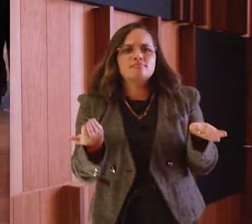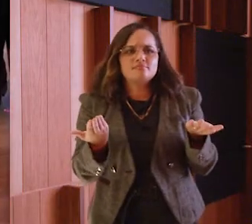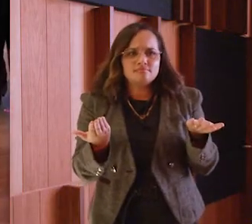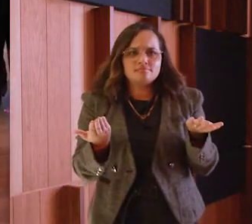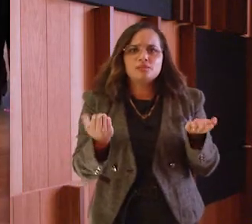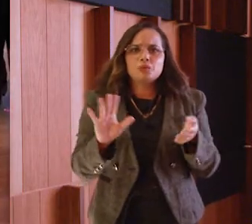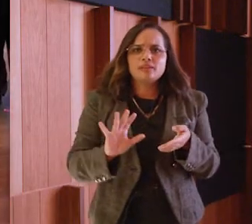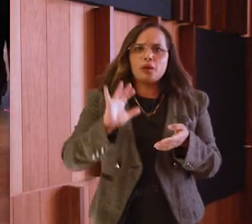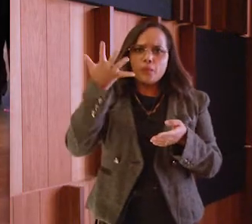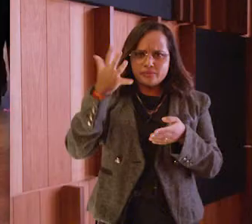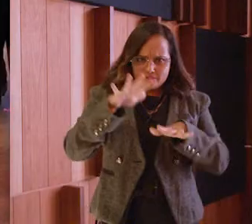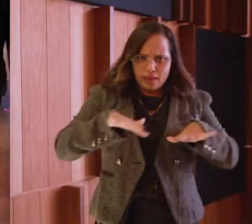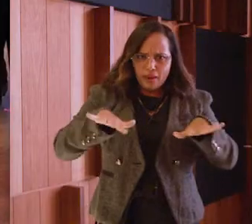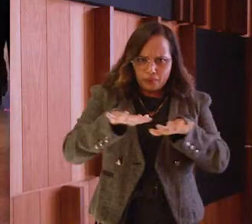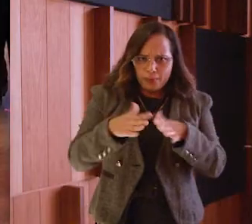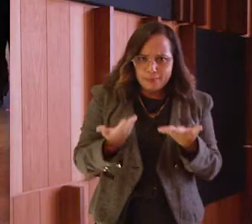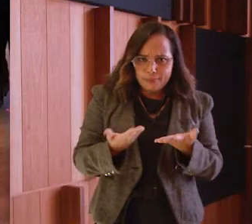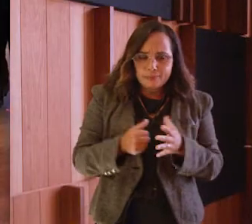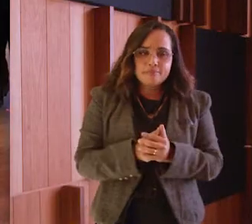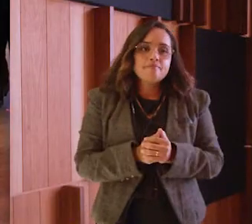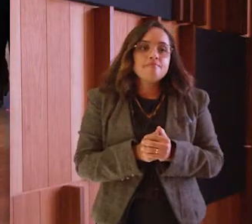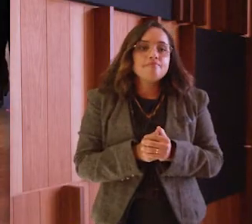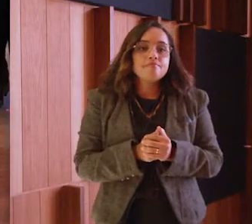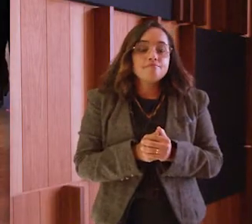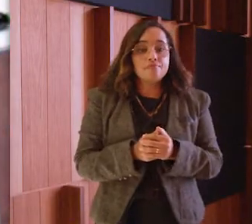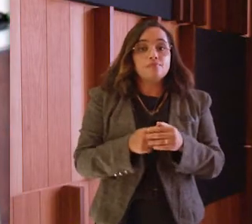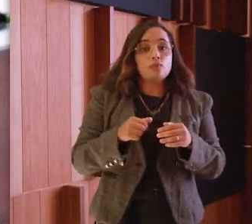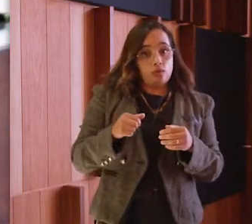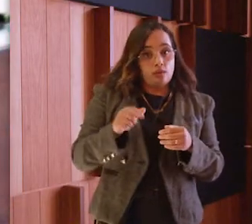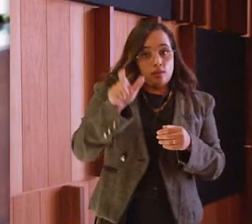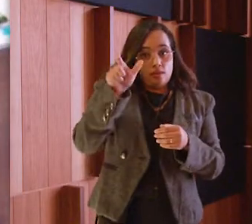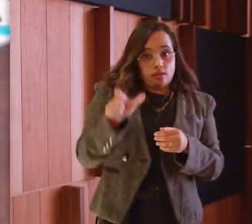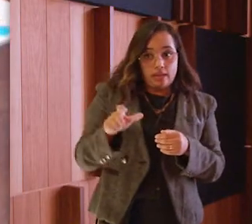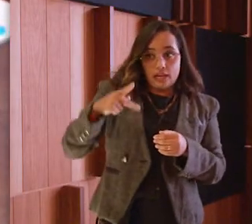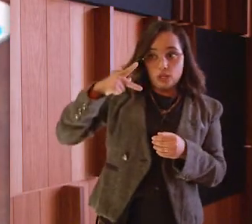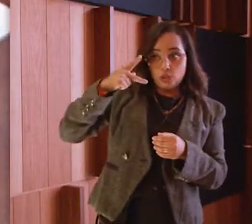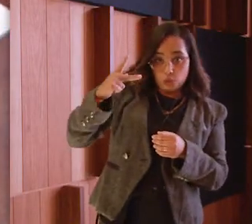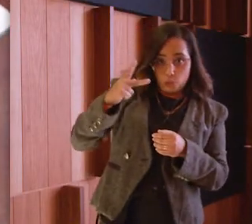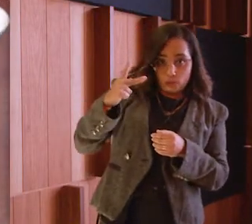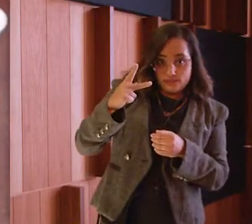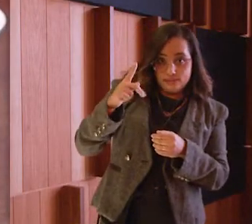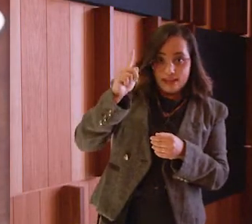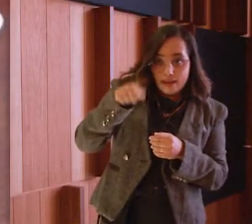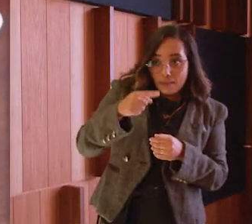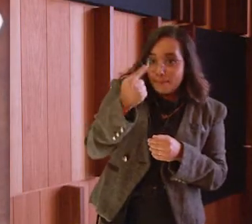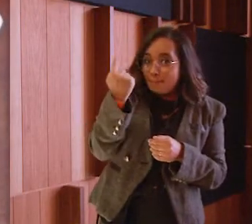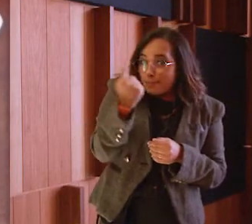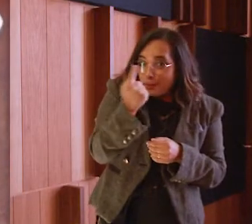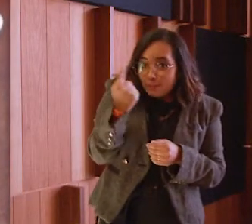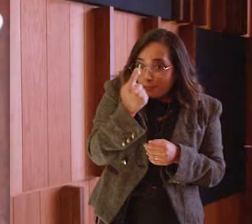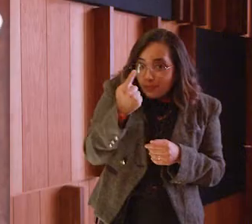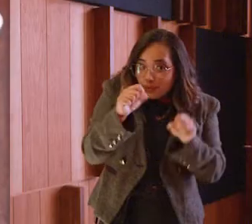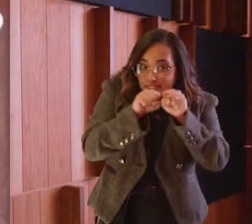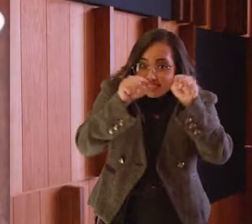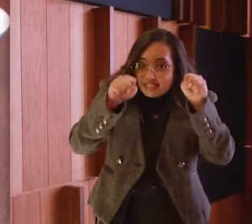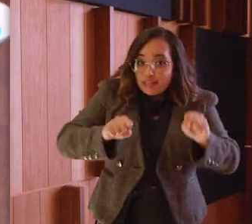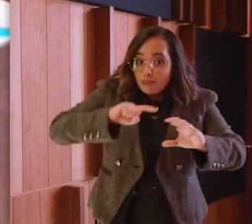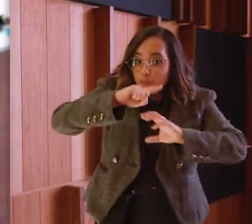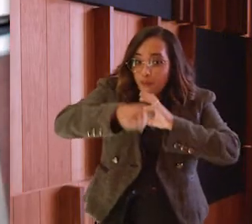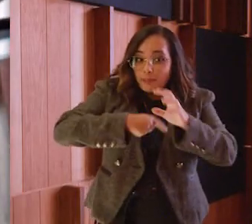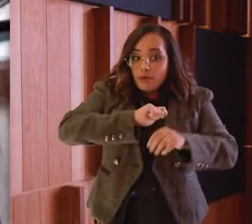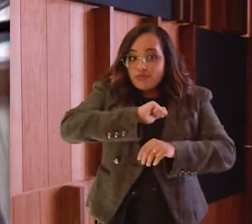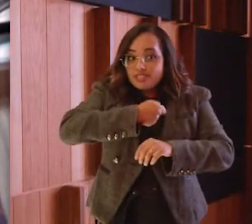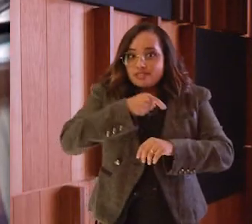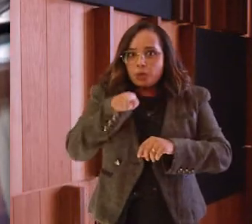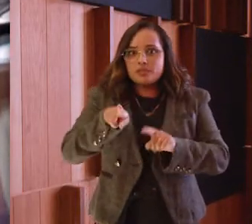first global tax system of its type. Historically, every country had its own corporate international tax system,